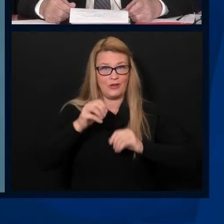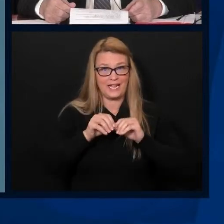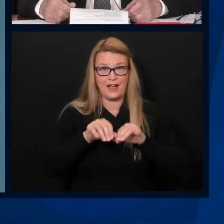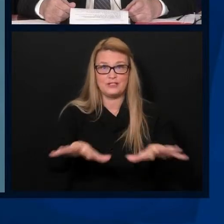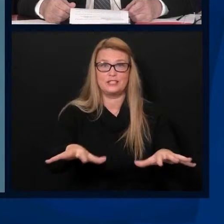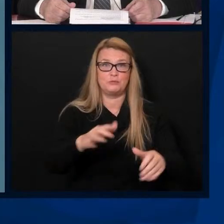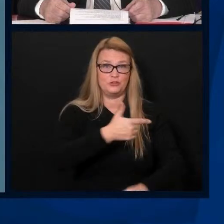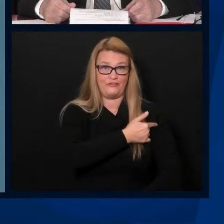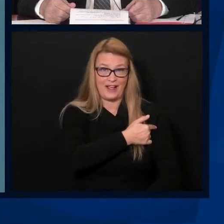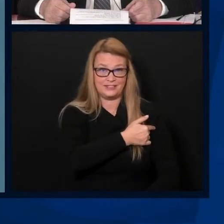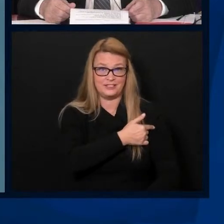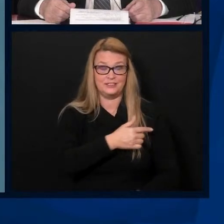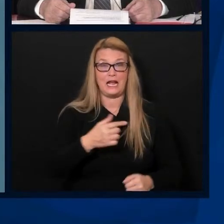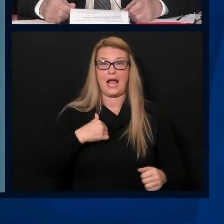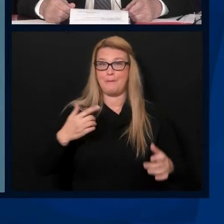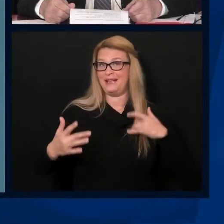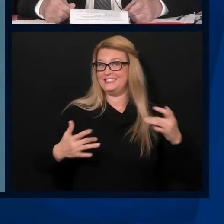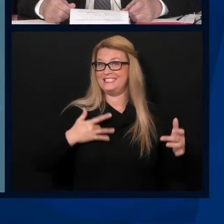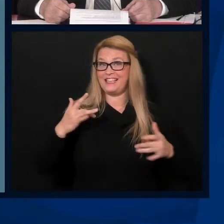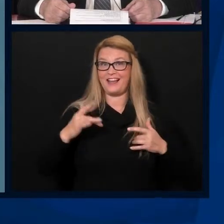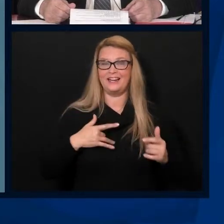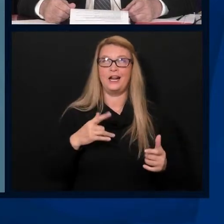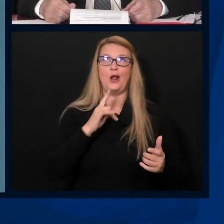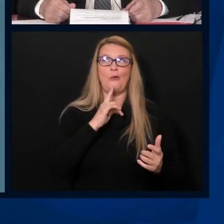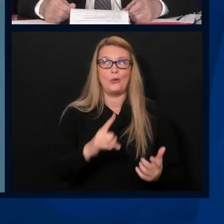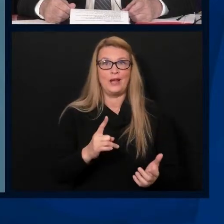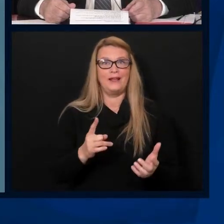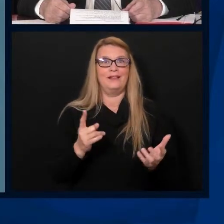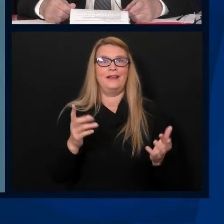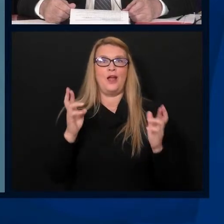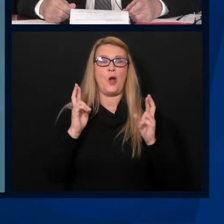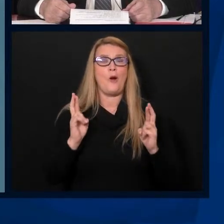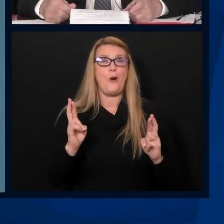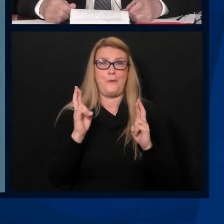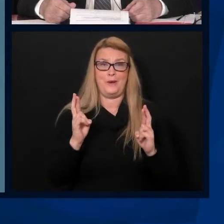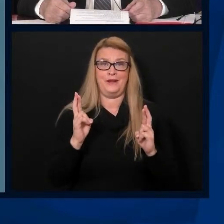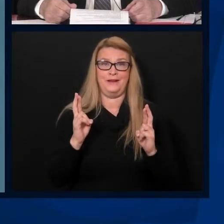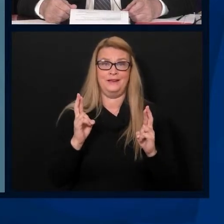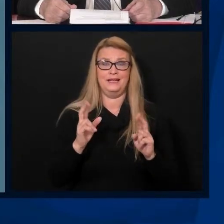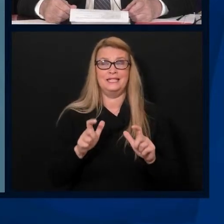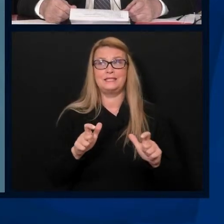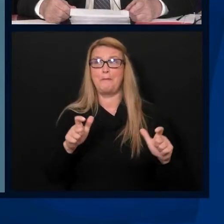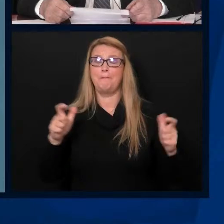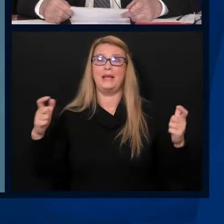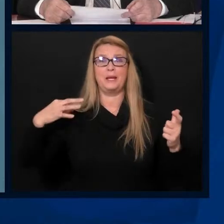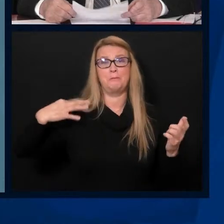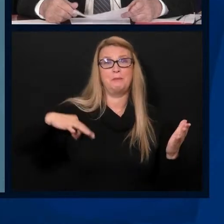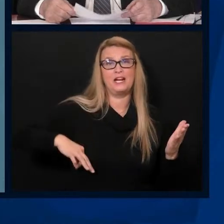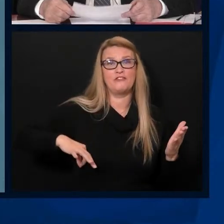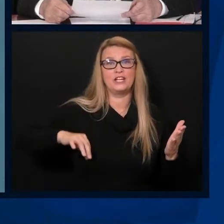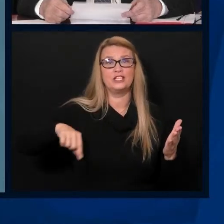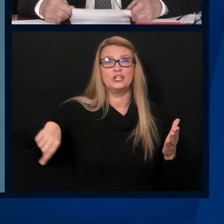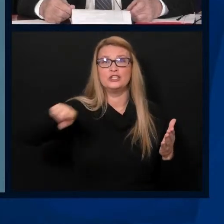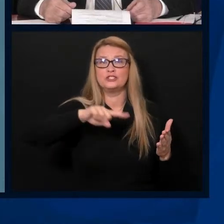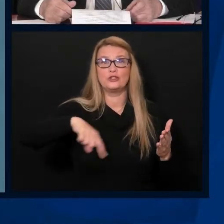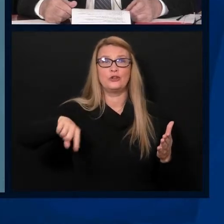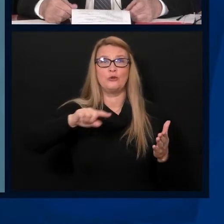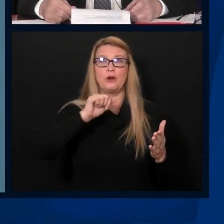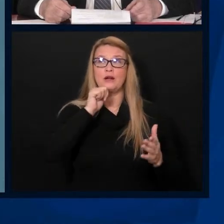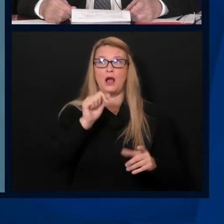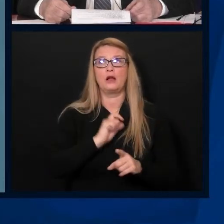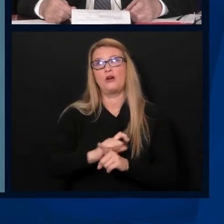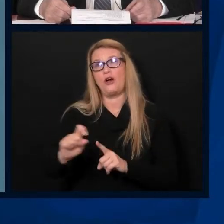get this system in place, and I truly hope it will be a big benefit to West Virginians, so you're not sitting there